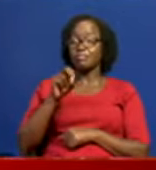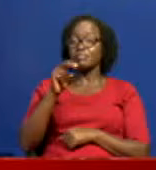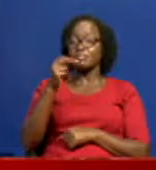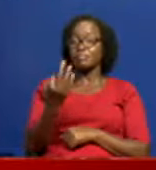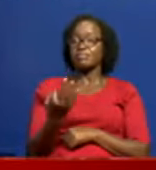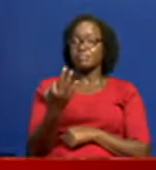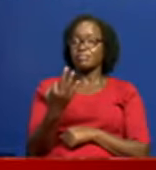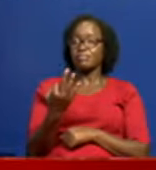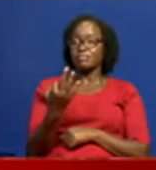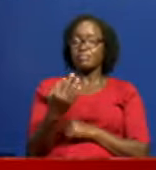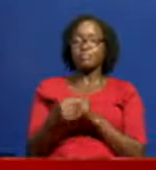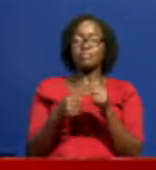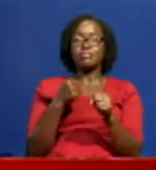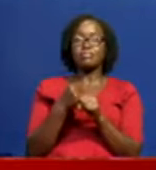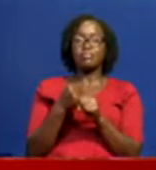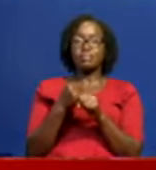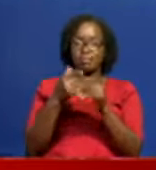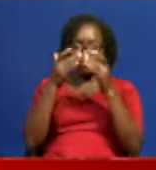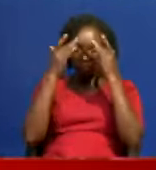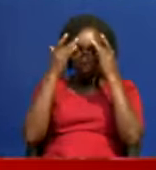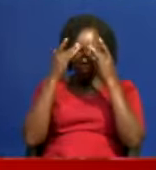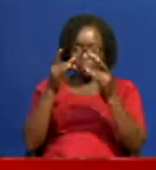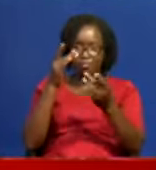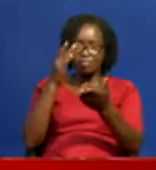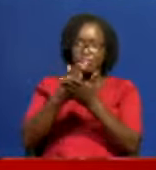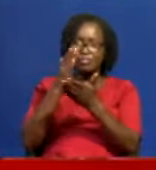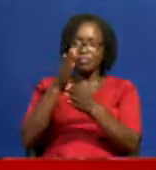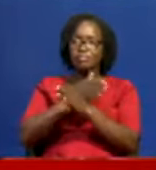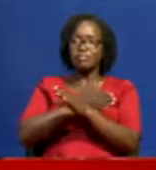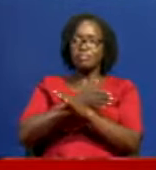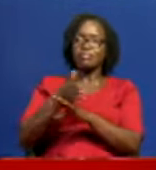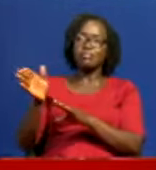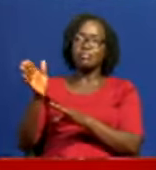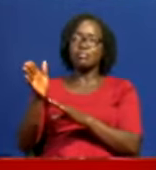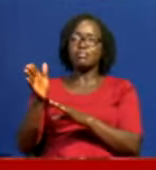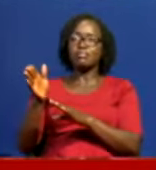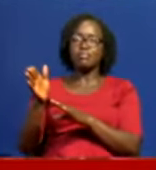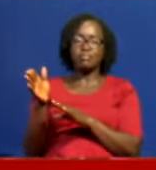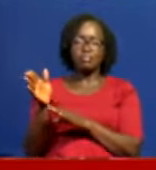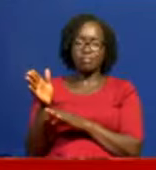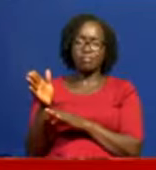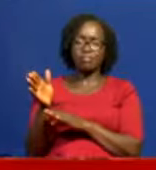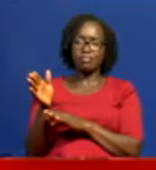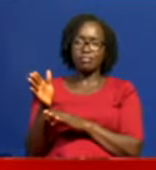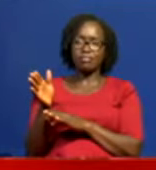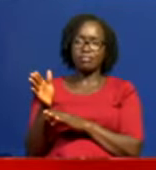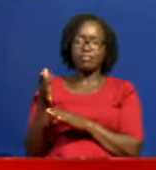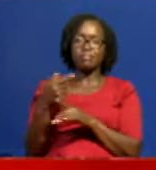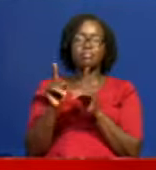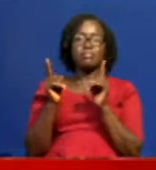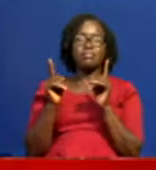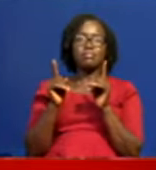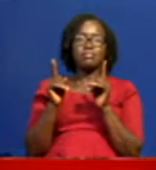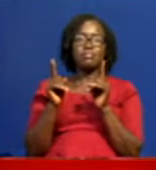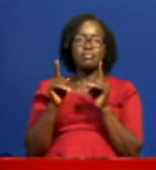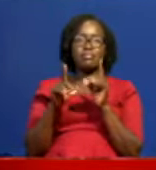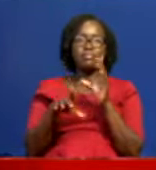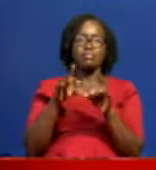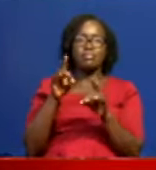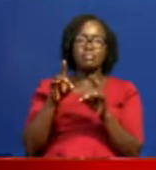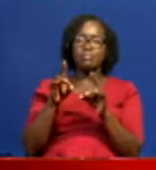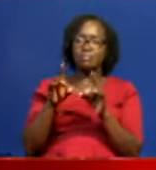2023 is the year we decided to stop wastage and extravagance, instead opting to